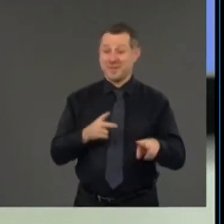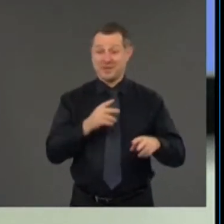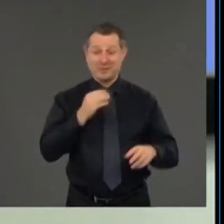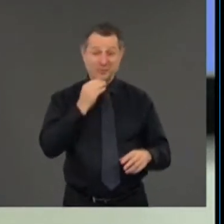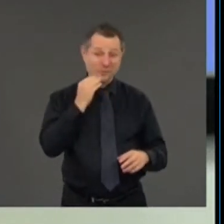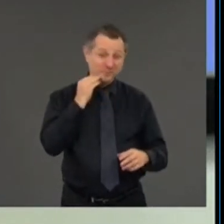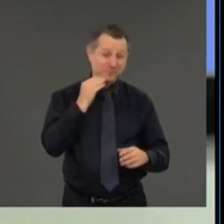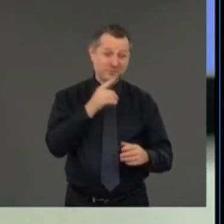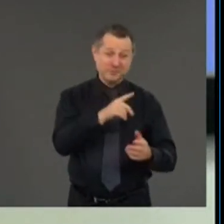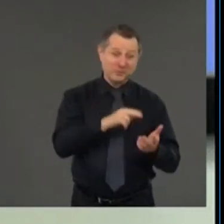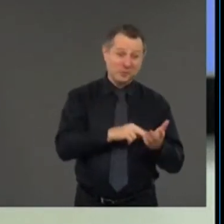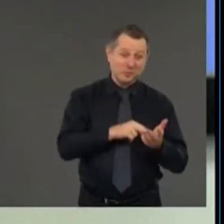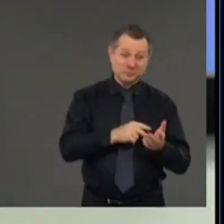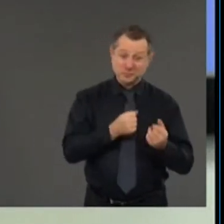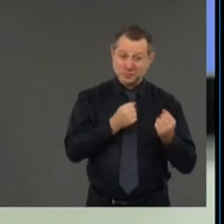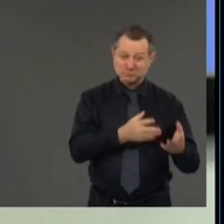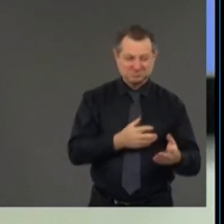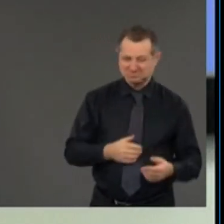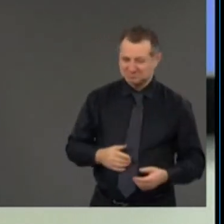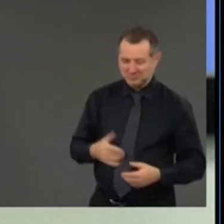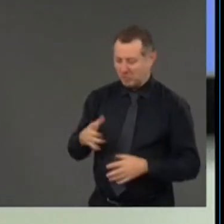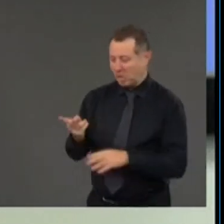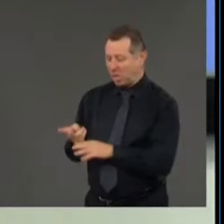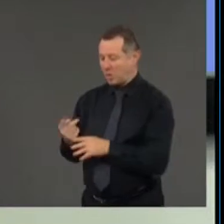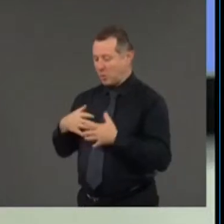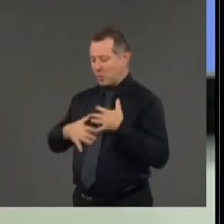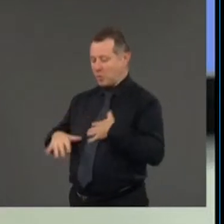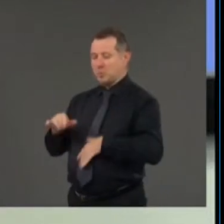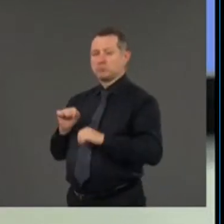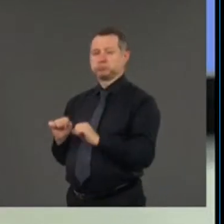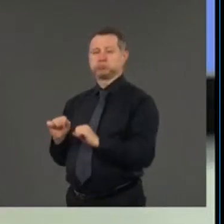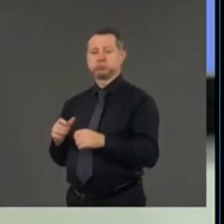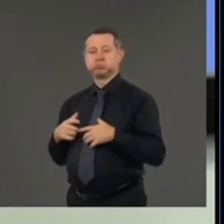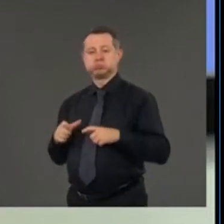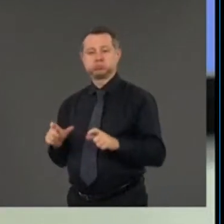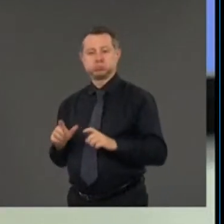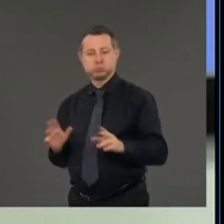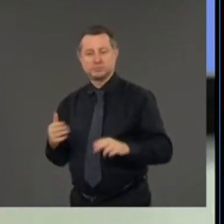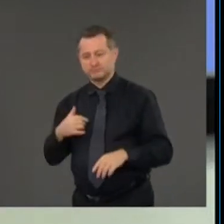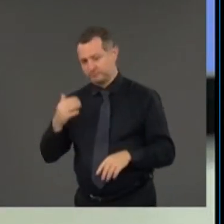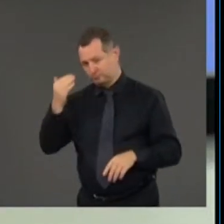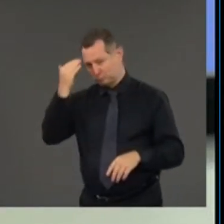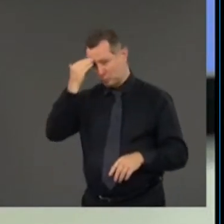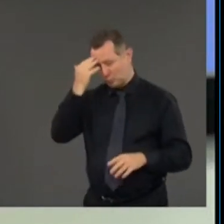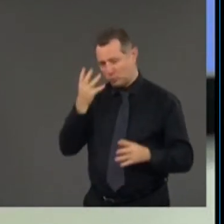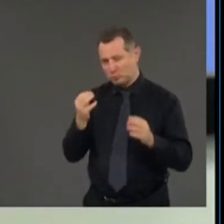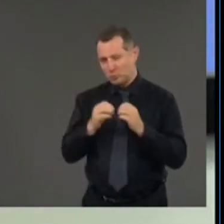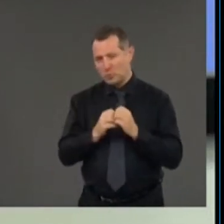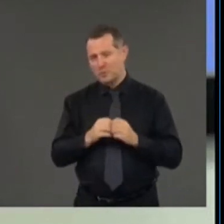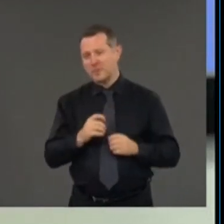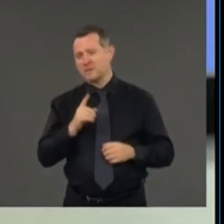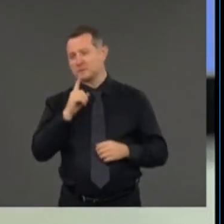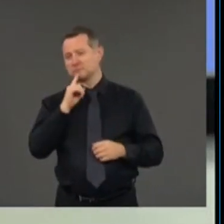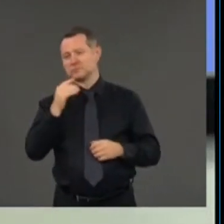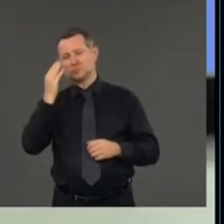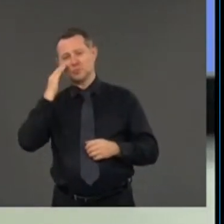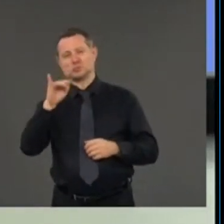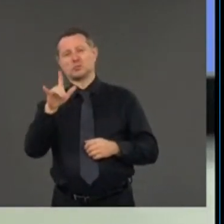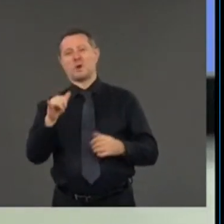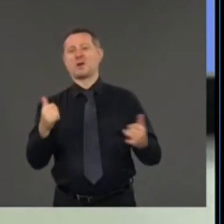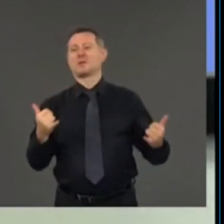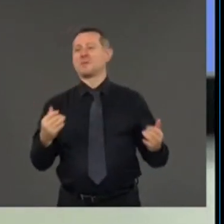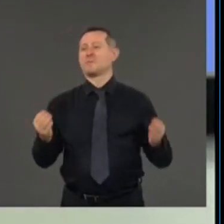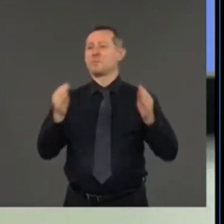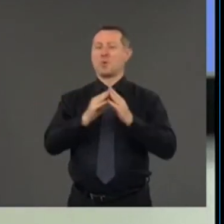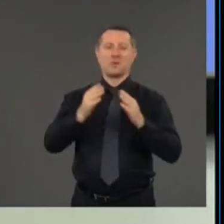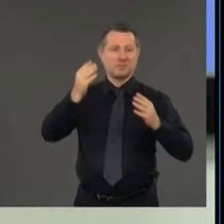report. Taking this all into account, we know a lot more now in July than we knew at this time that these decisions